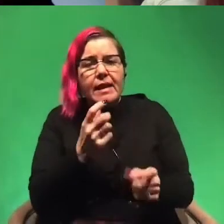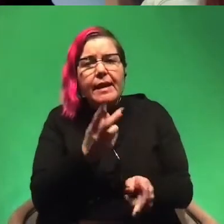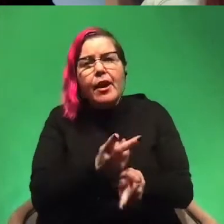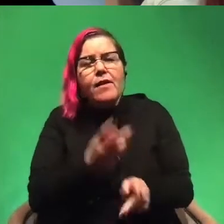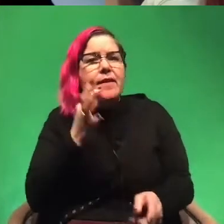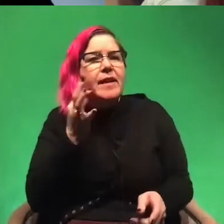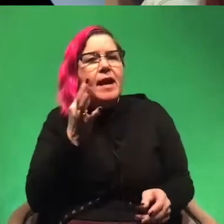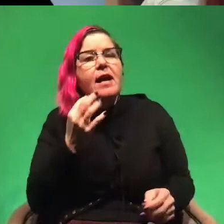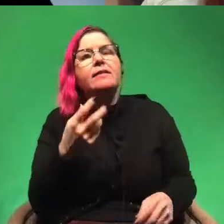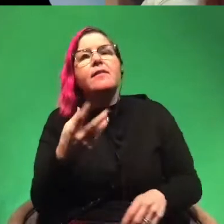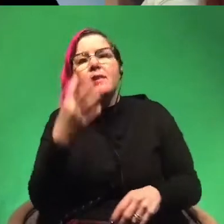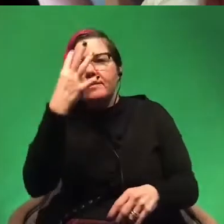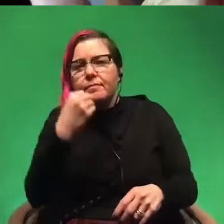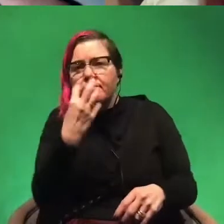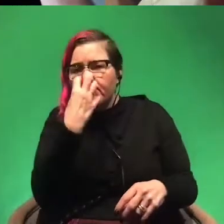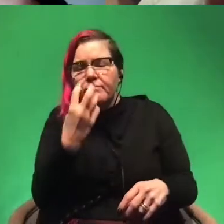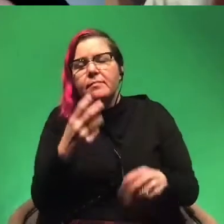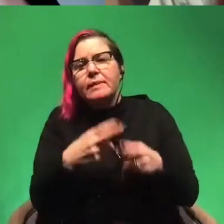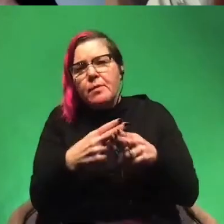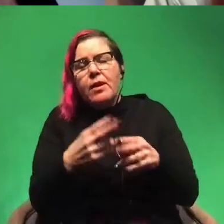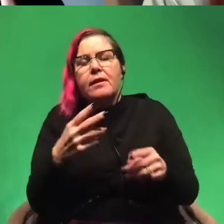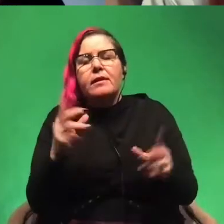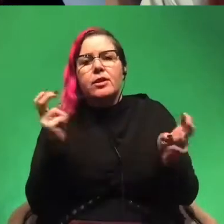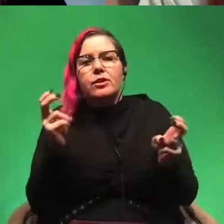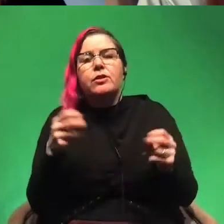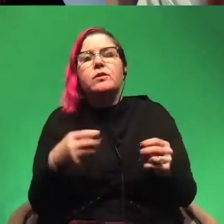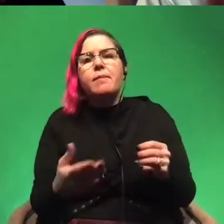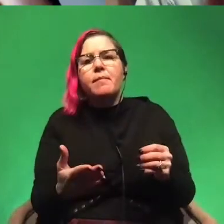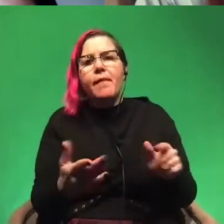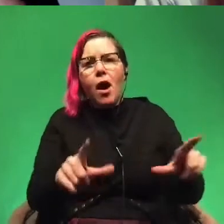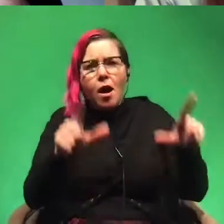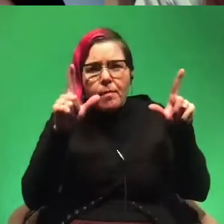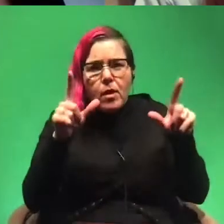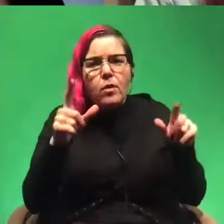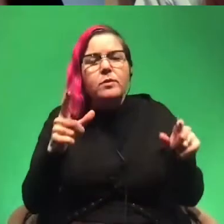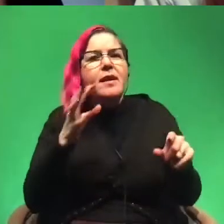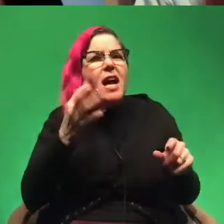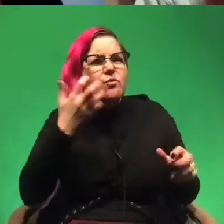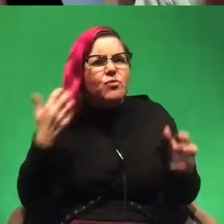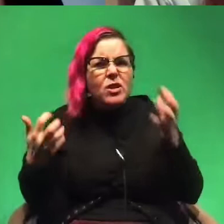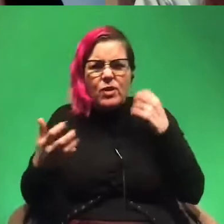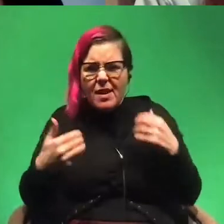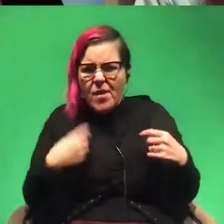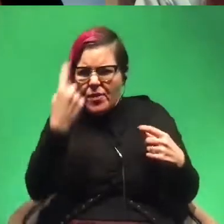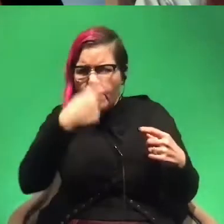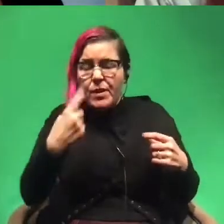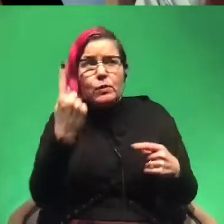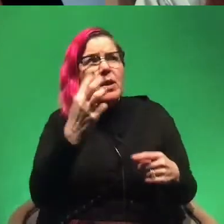mentioned the anesthetization issue. Some of the up close scenes were cats that had scratches all over their face. There was one